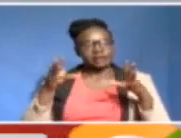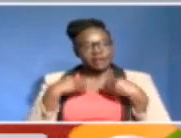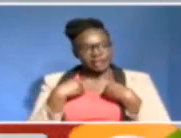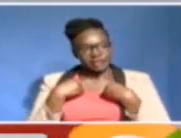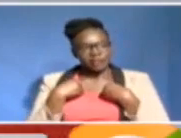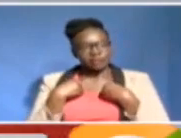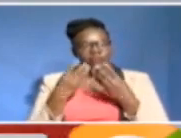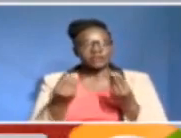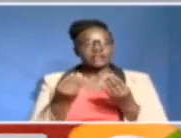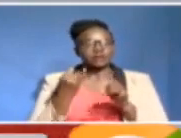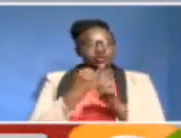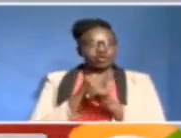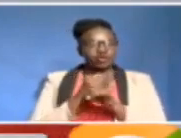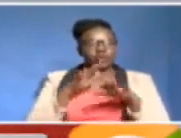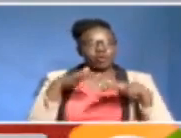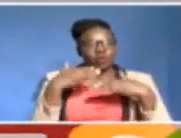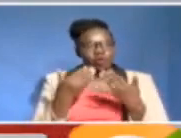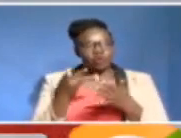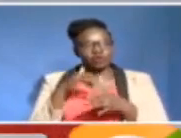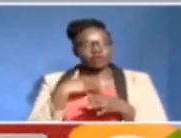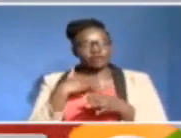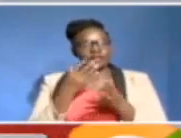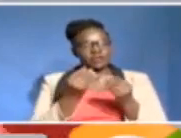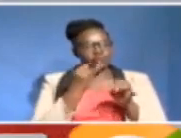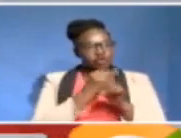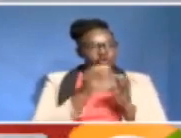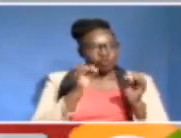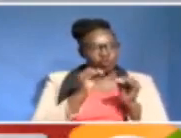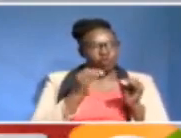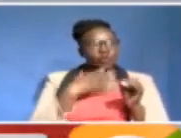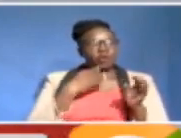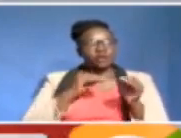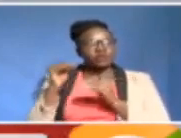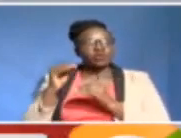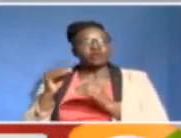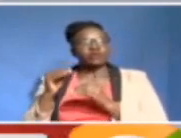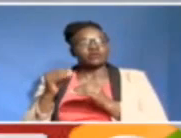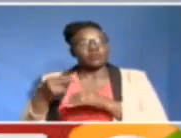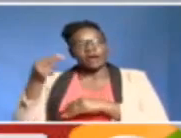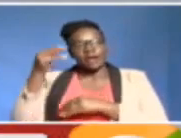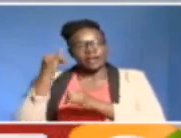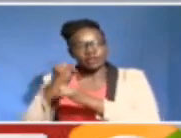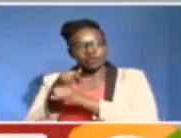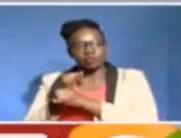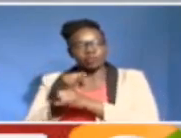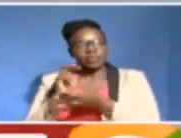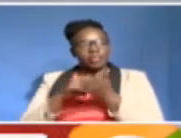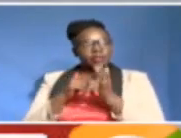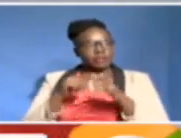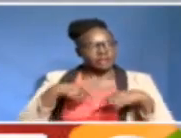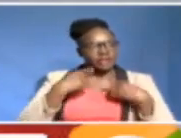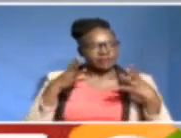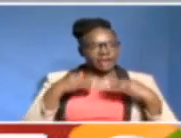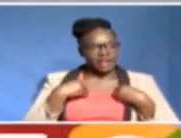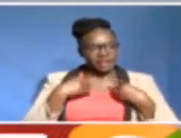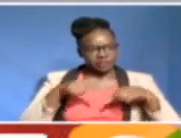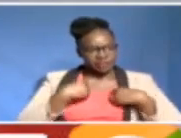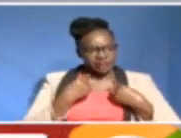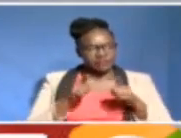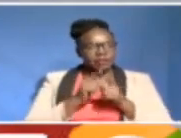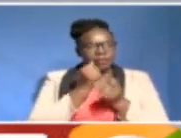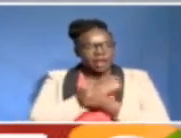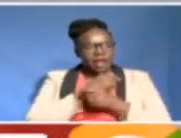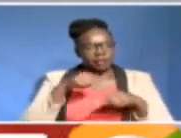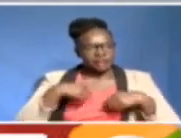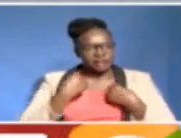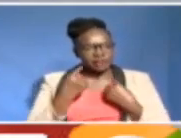simple job, or you refuse a simple job and go for a higher job, it's the same stake. So for me, I did not do it. I accept myself and I love myself how I